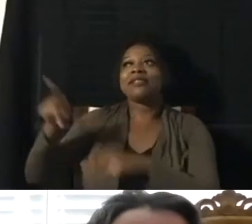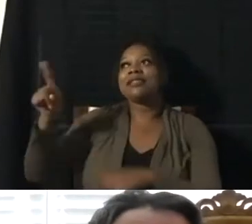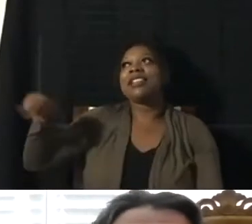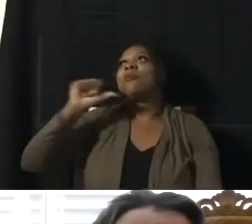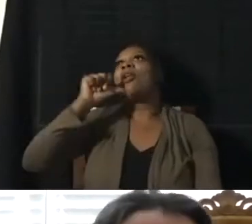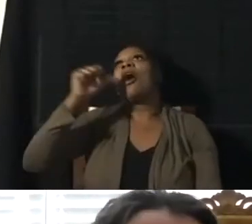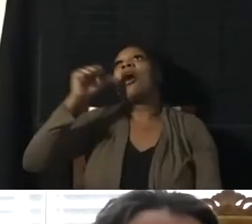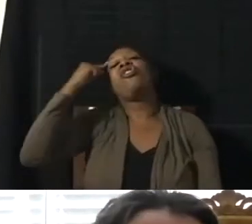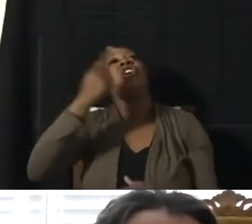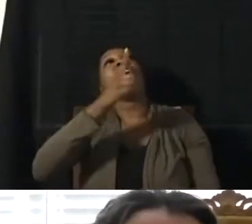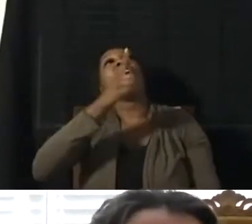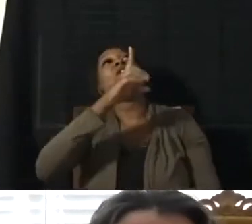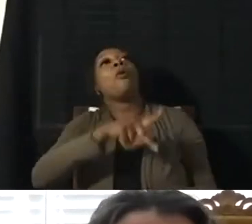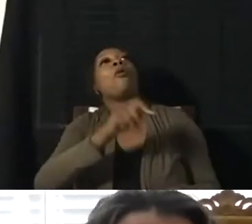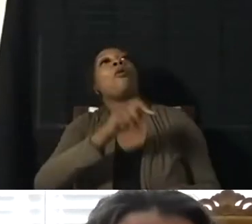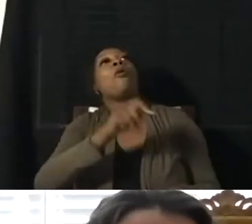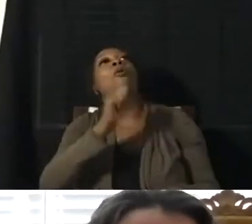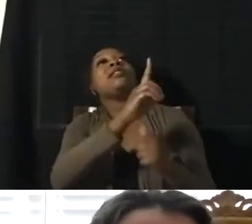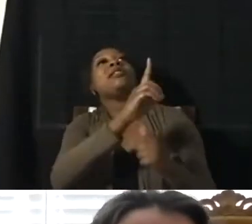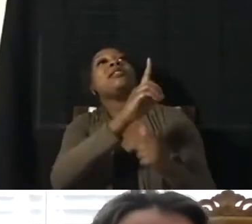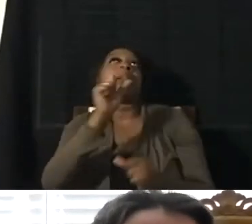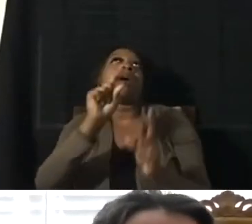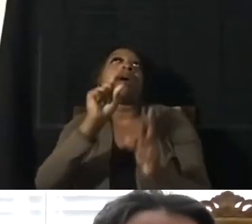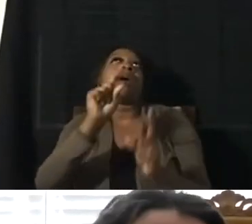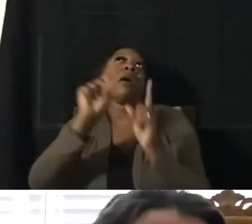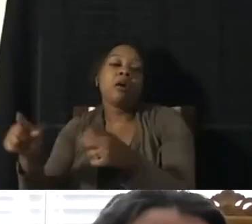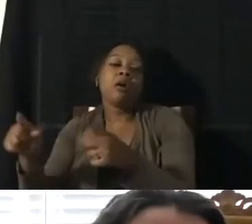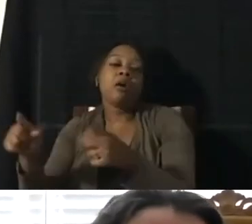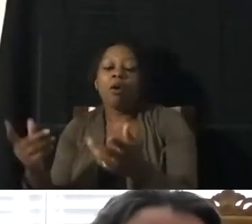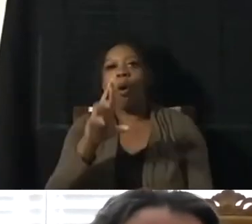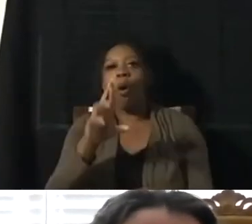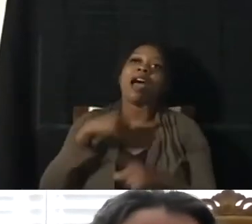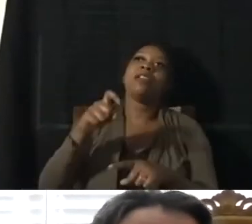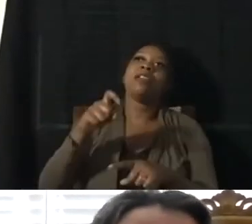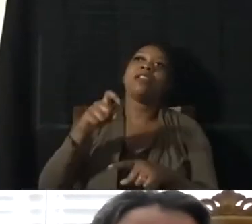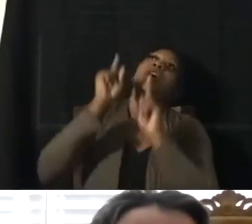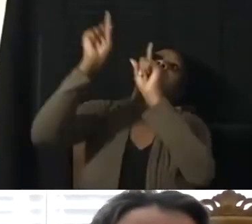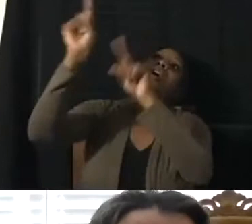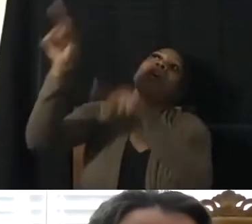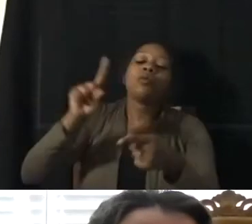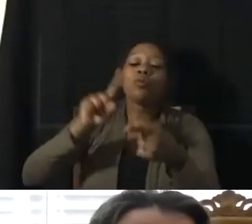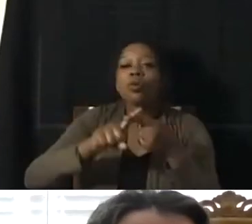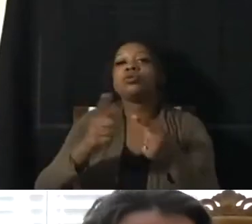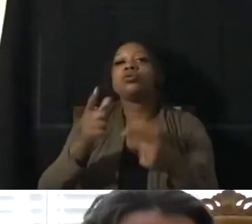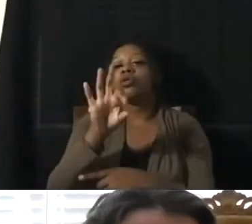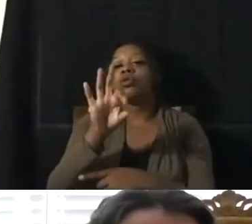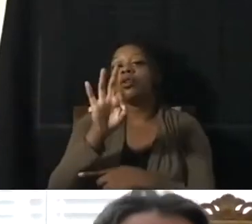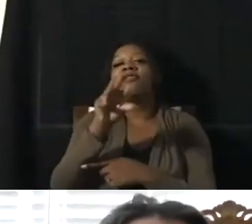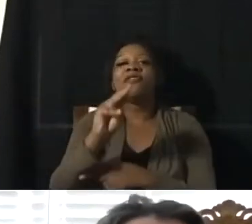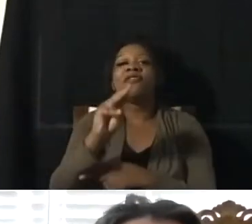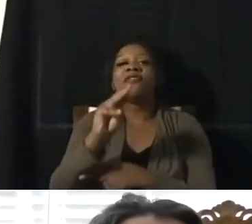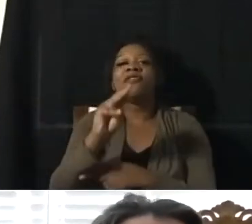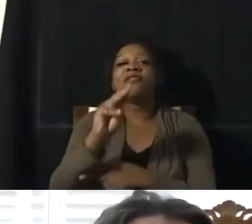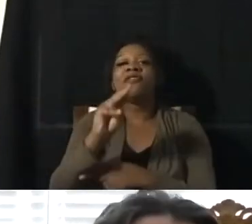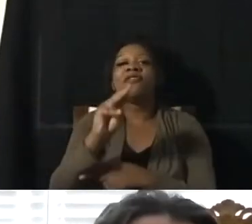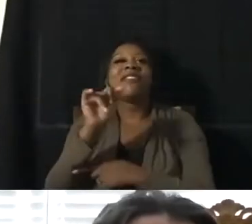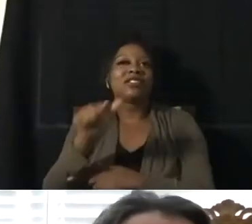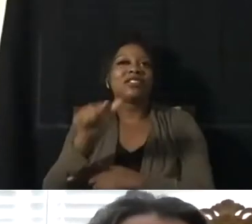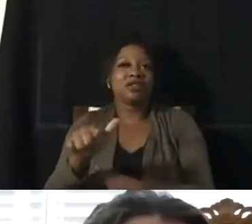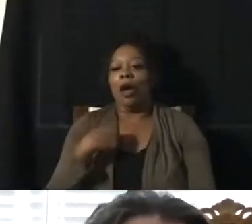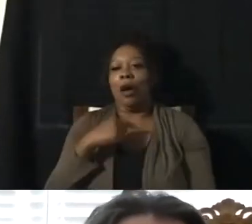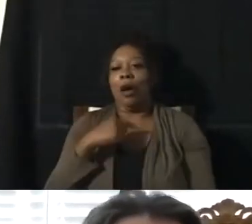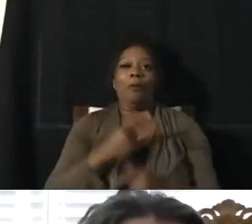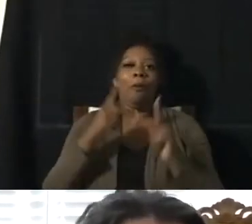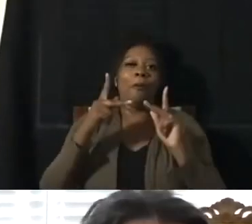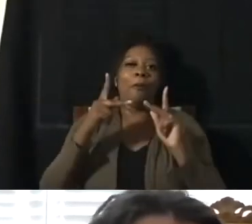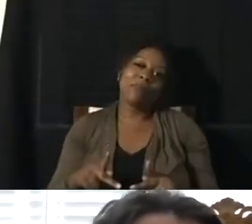or traveling to a film festival in a city that you don't know, you know, you're the only person, you know, you can't go to an